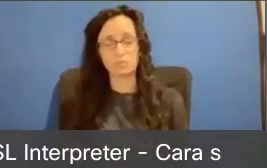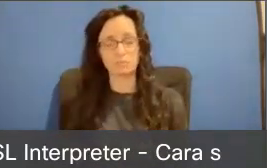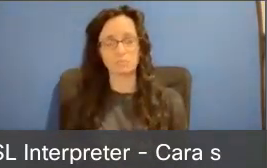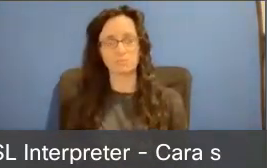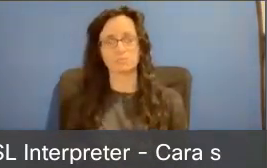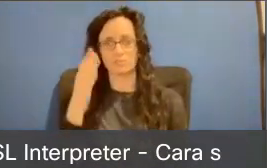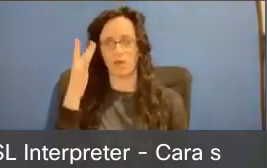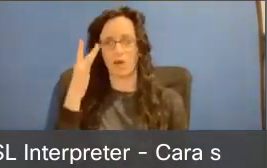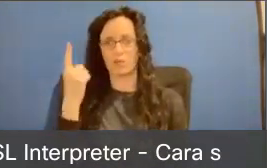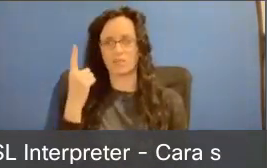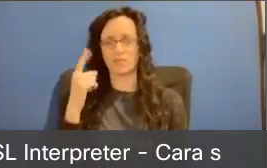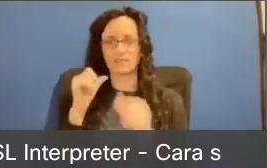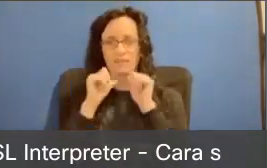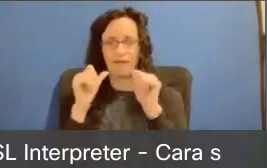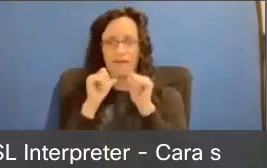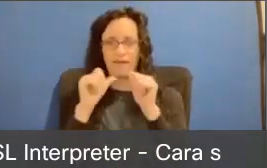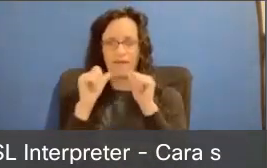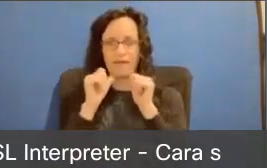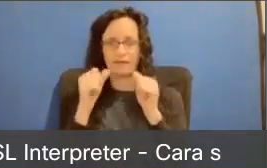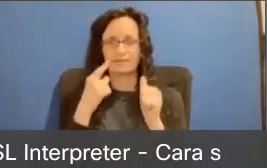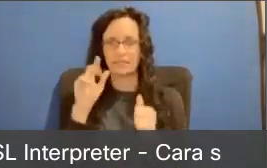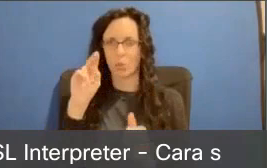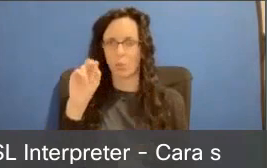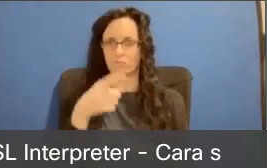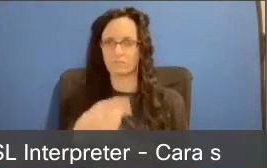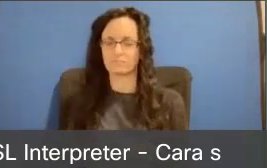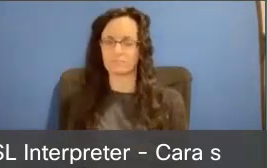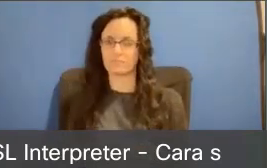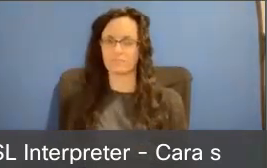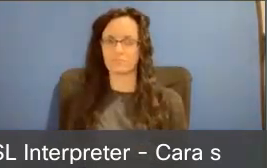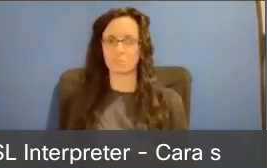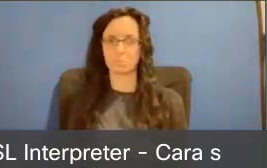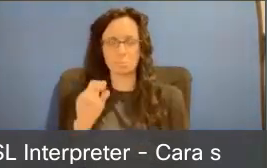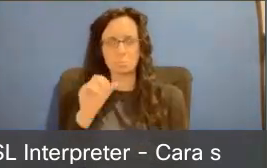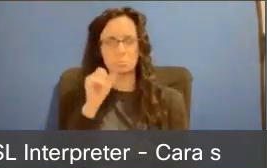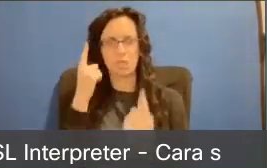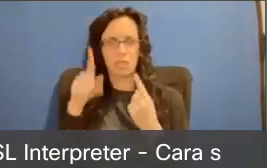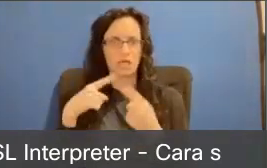would someone deny? If you ask, why would someone say, no, I'm not thinking of killing myself, don't worry?